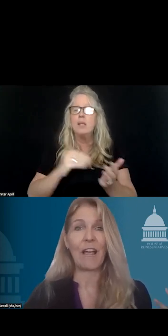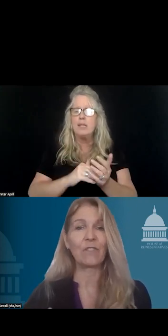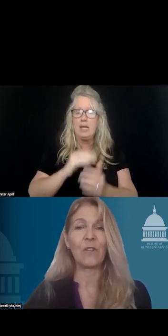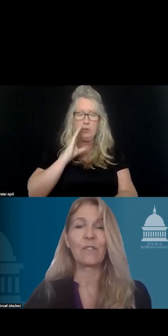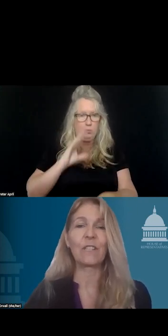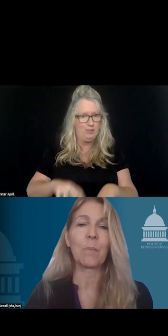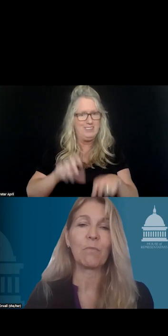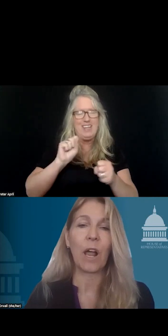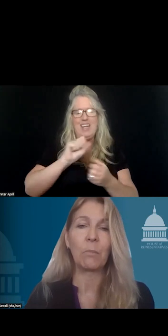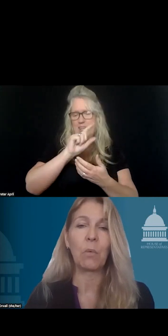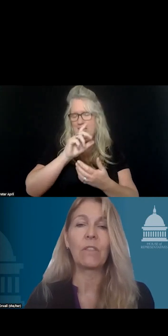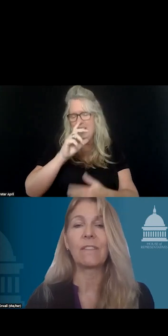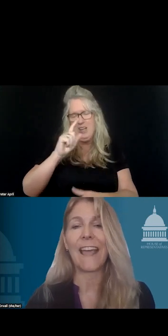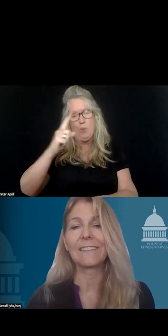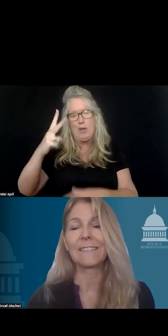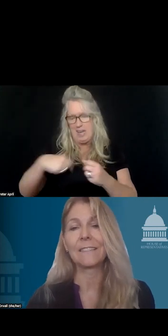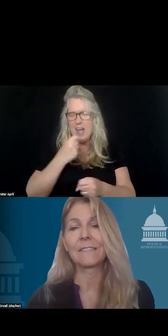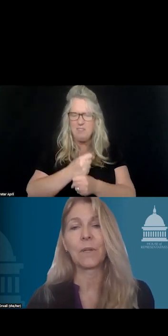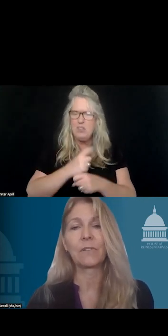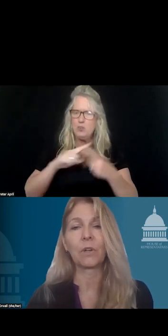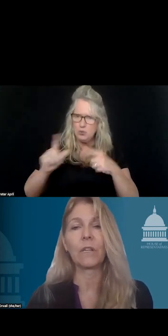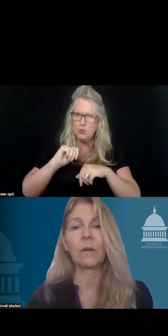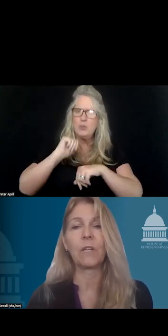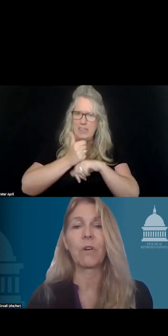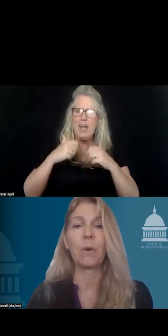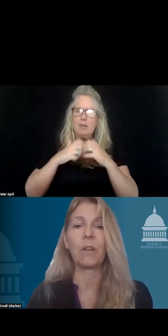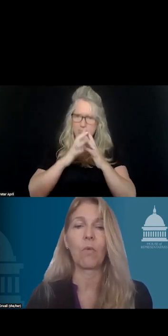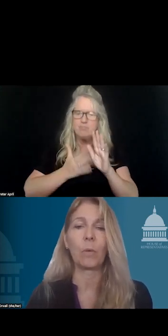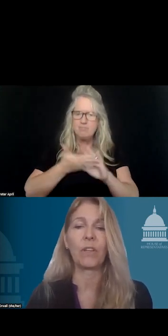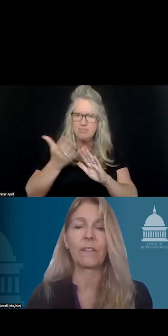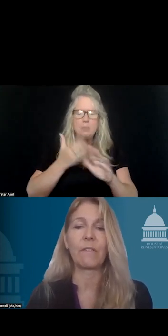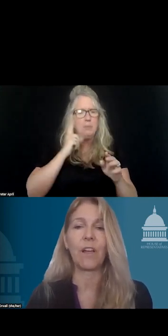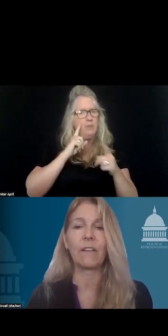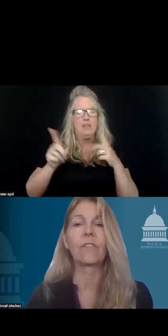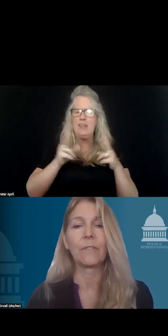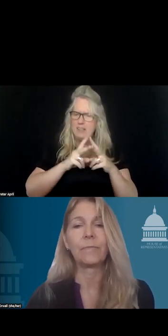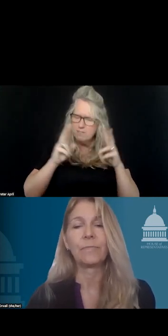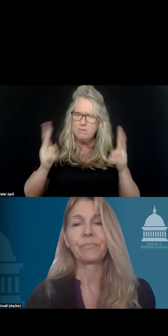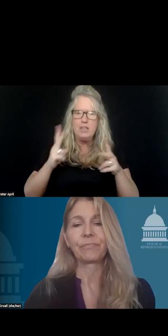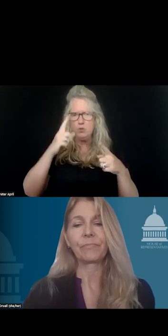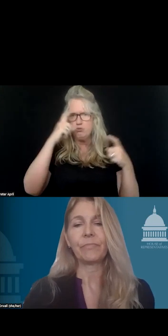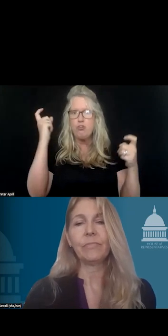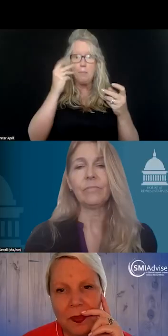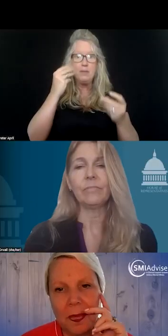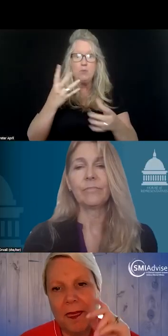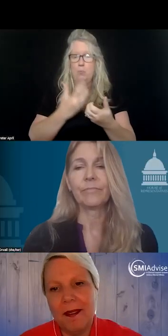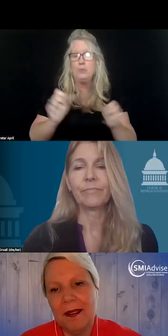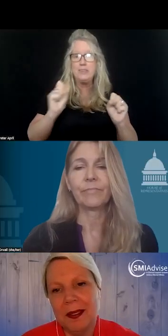year and a half, 2 years to get up and running, but we think that's the system that's really going to be trauma informed and save lives.